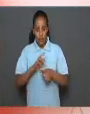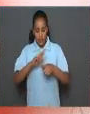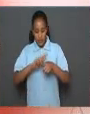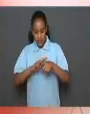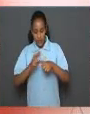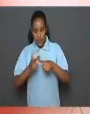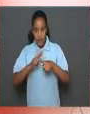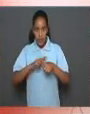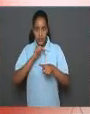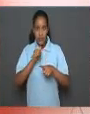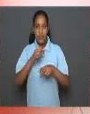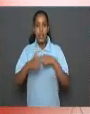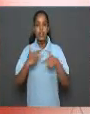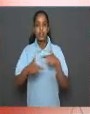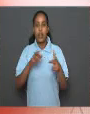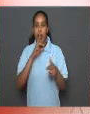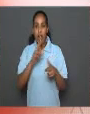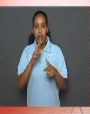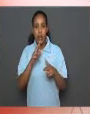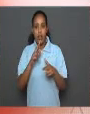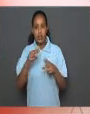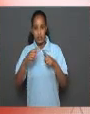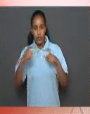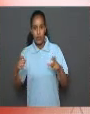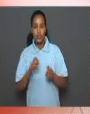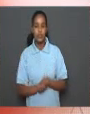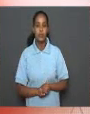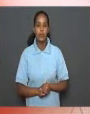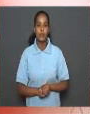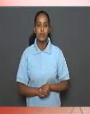Irreversible reactions are the opposite.